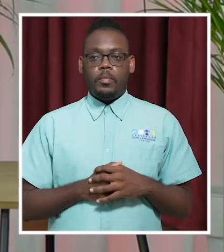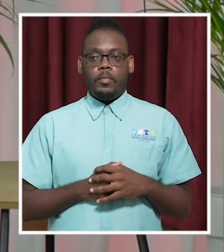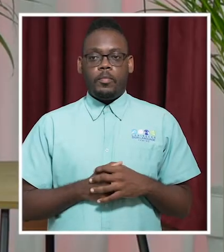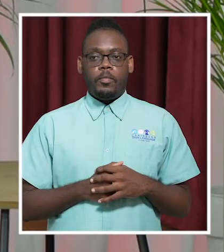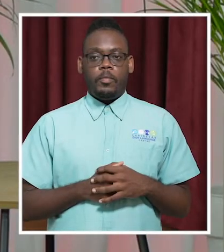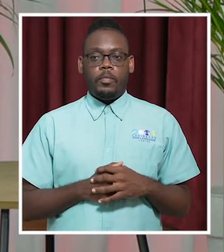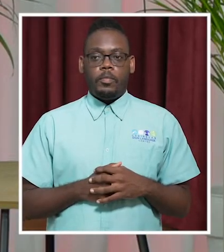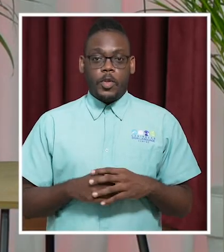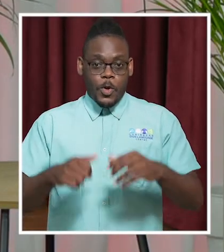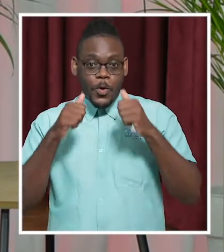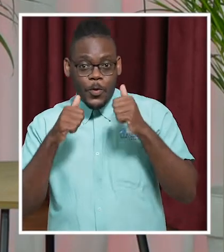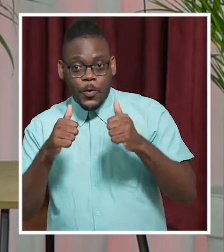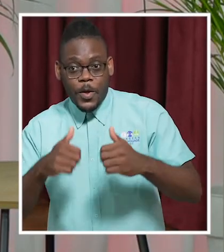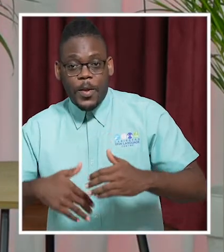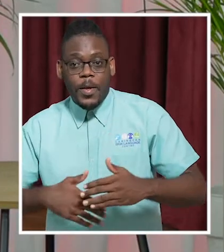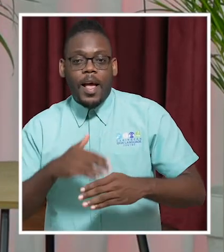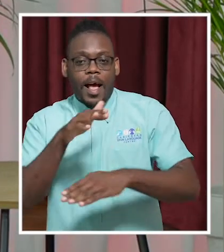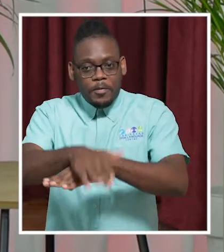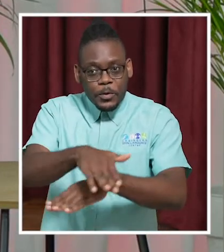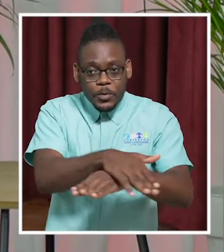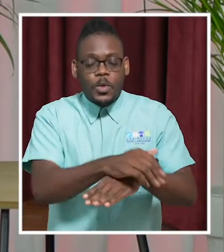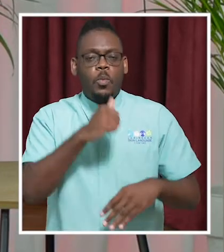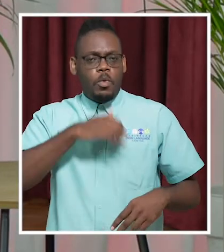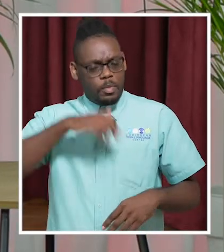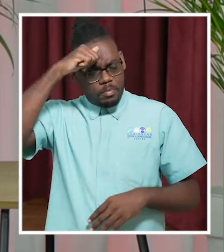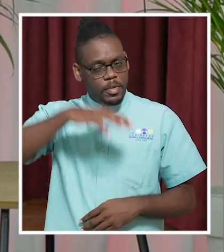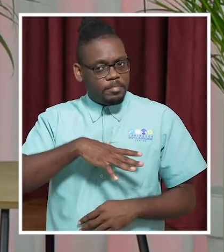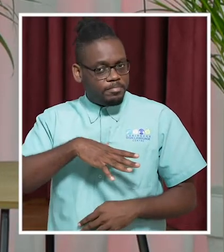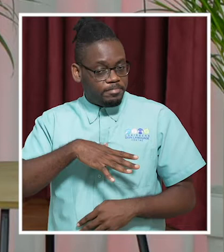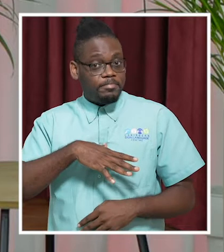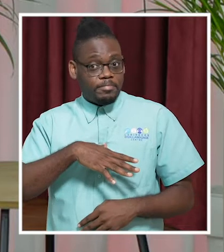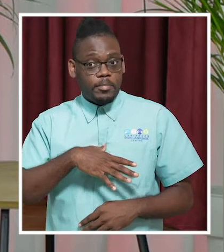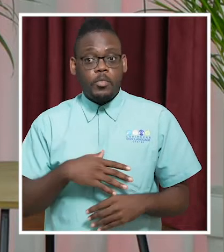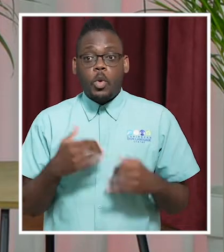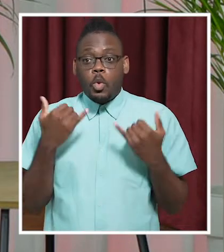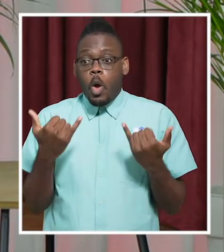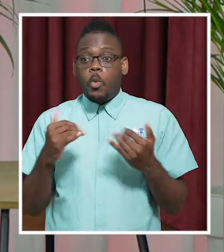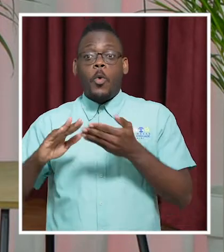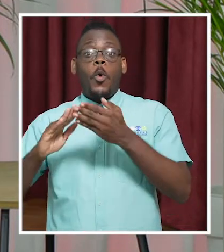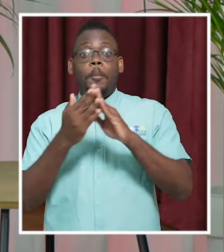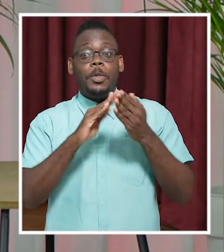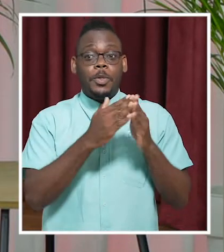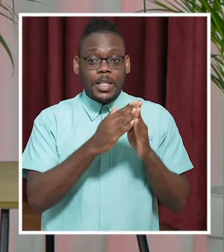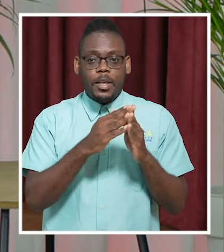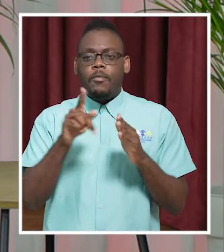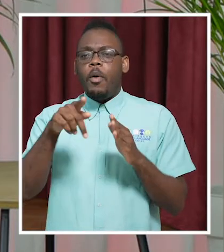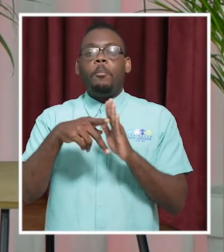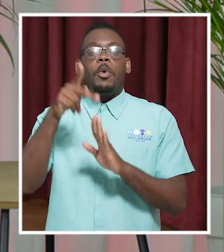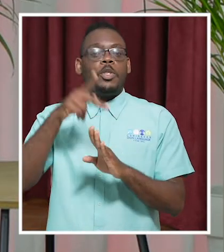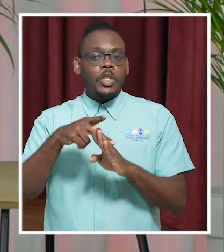Good day, ladies and gentlemen. We are here for the Community Voices, a project of the Ministry of Sport and Community